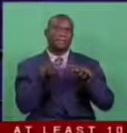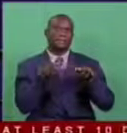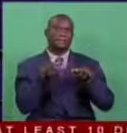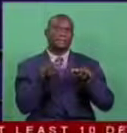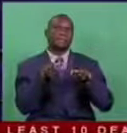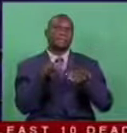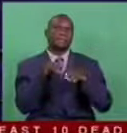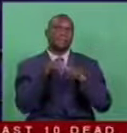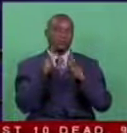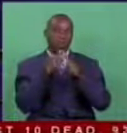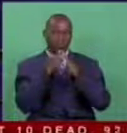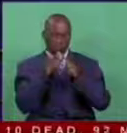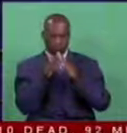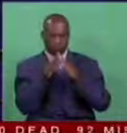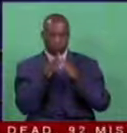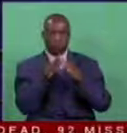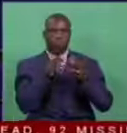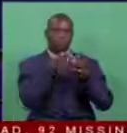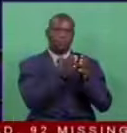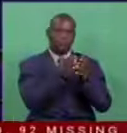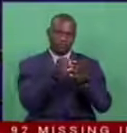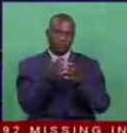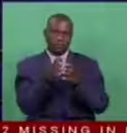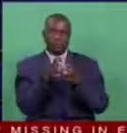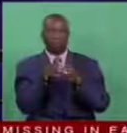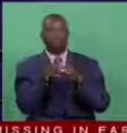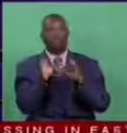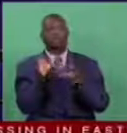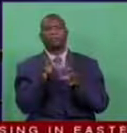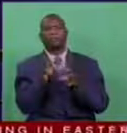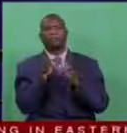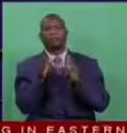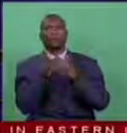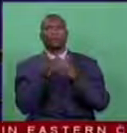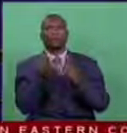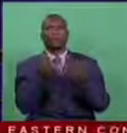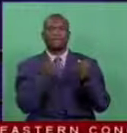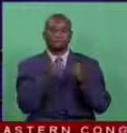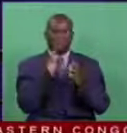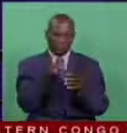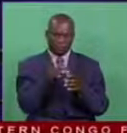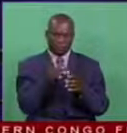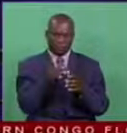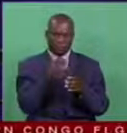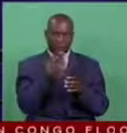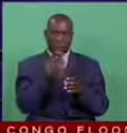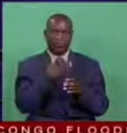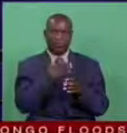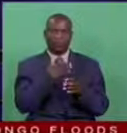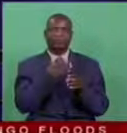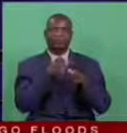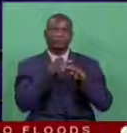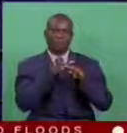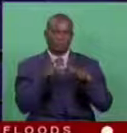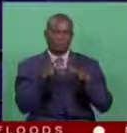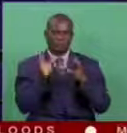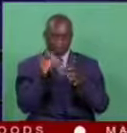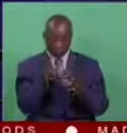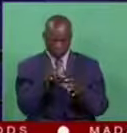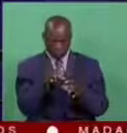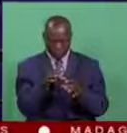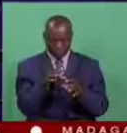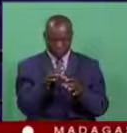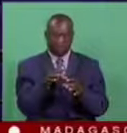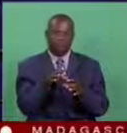homes, within our communities. We talk of cases of domestic violence. Exactly. It is about peace. We talk Charity about begins at home. We talk about